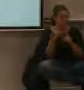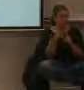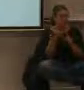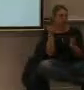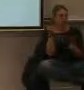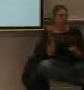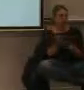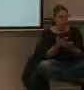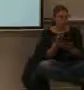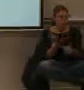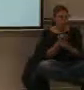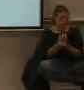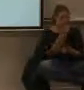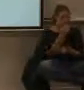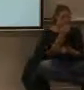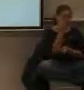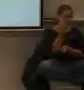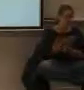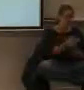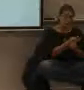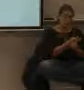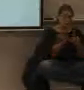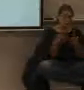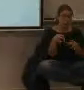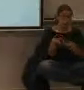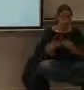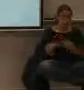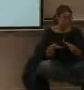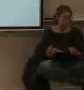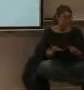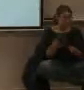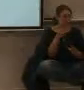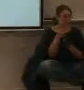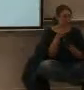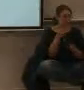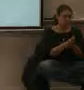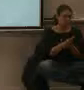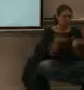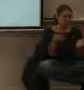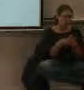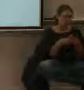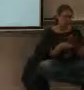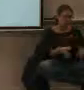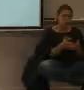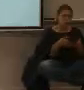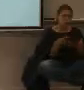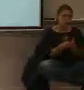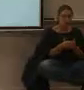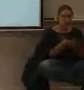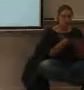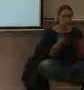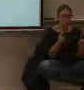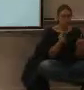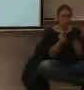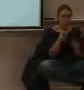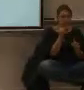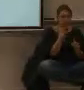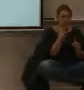toxic. Now, if you know they're toxic and you're putting them out, then you're going to get sued and lose money. But